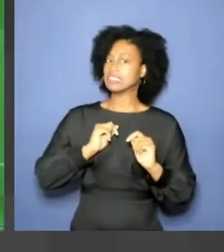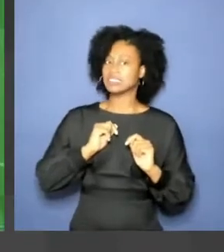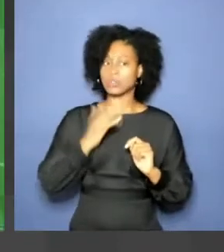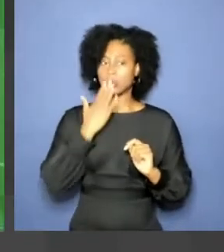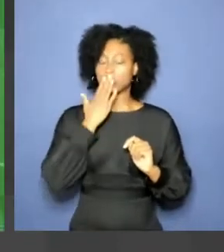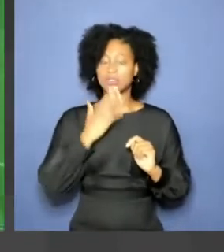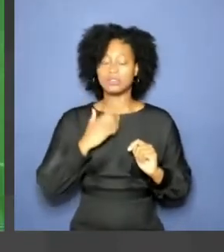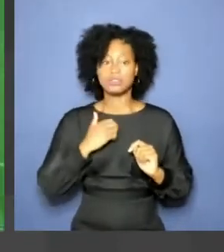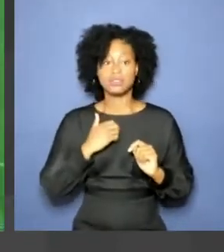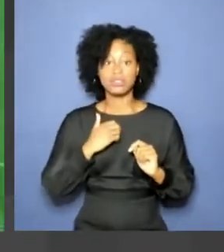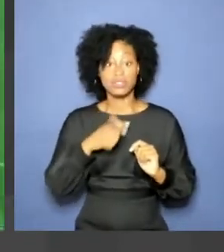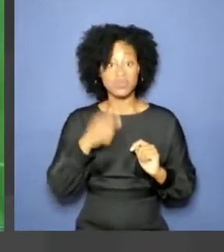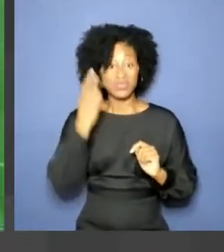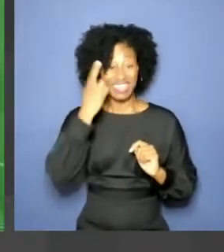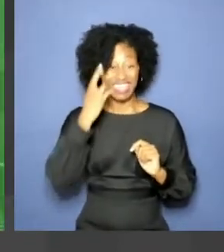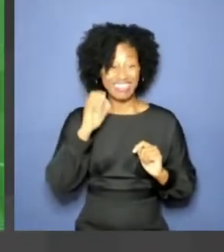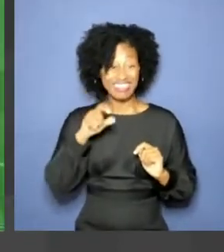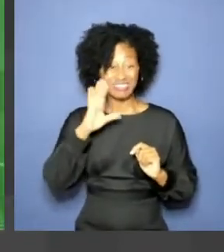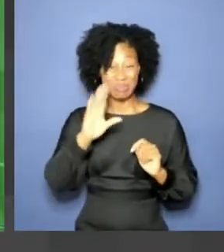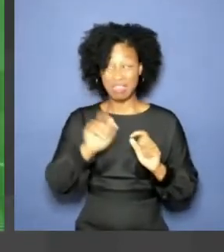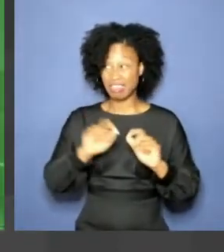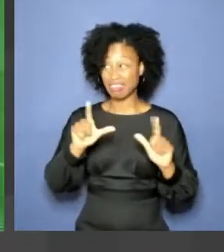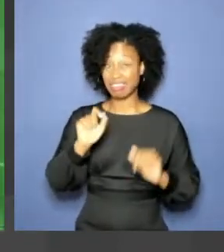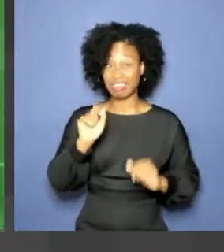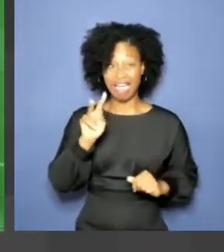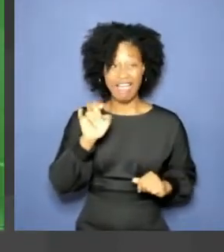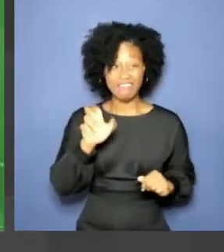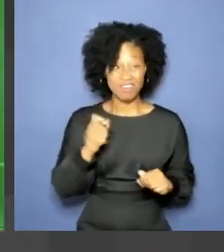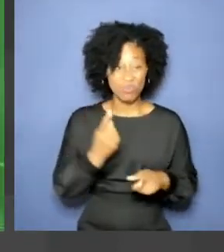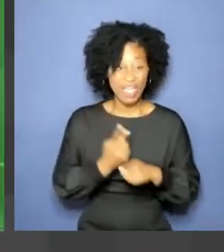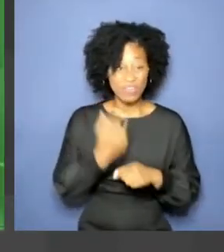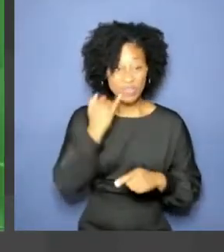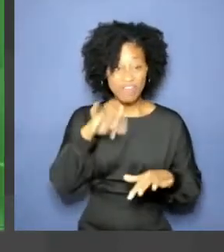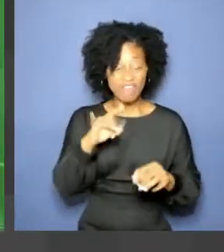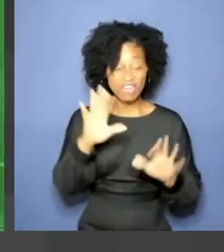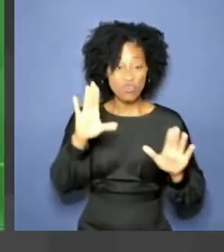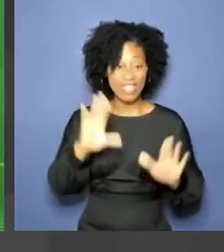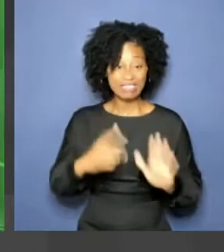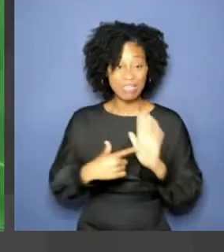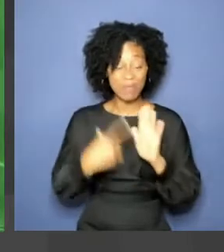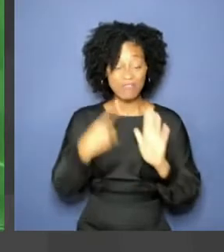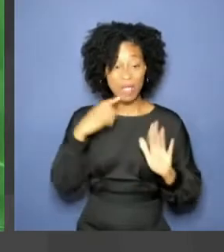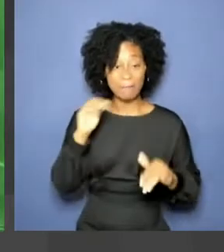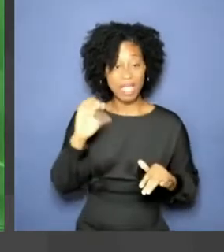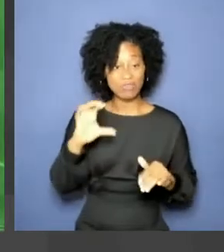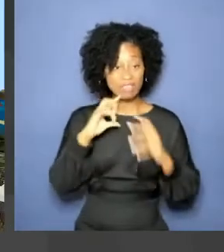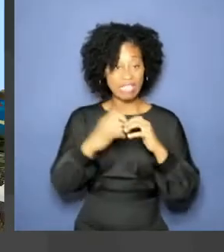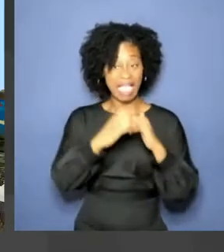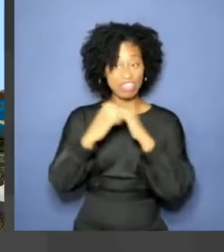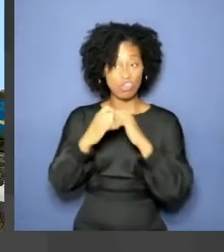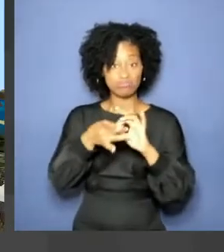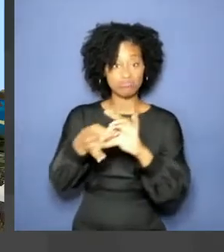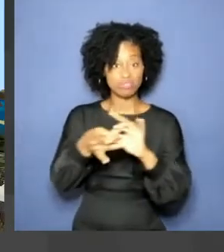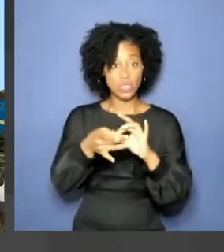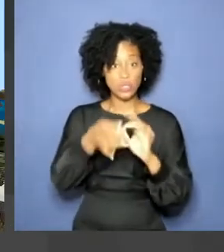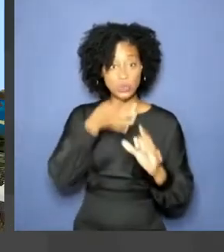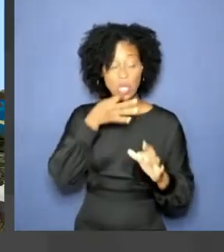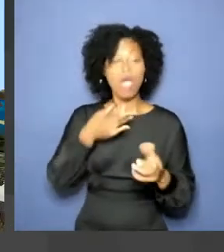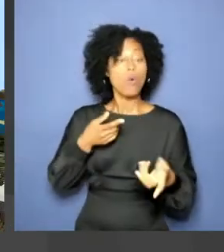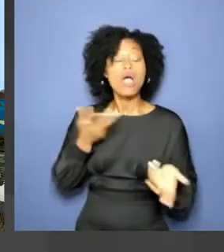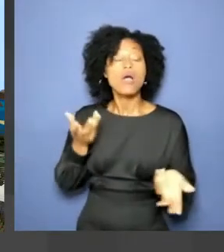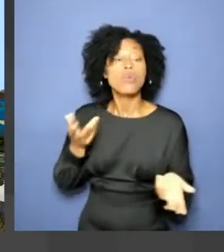You realize this is going out live, right? If we don't find a great example of Minecraft togetherness soon... What's that,